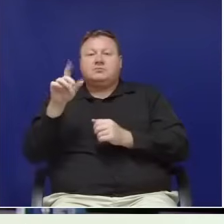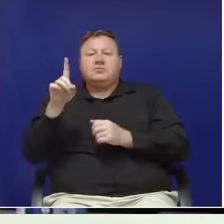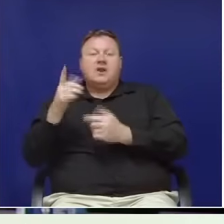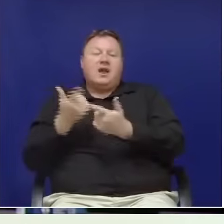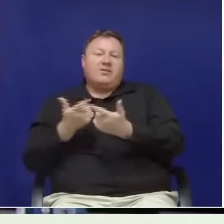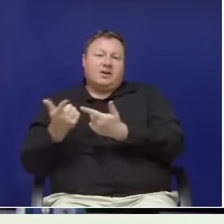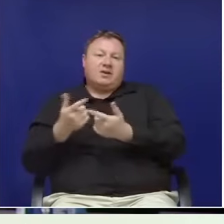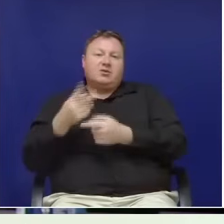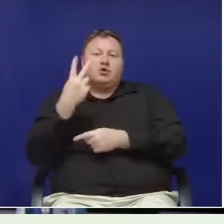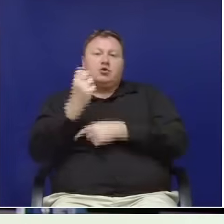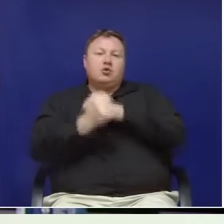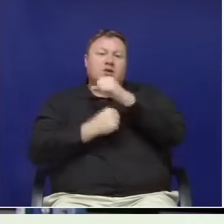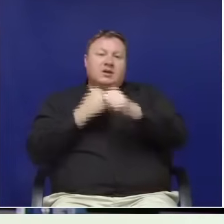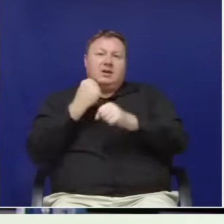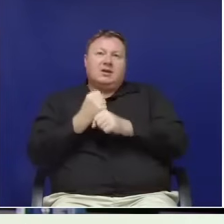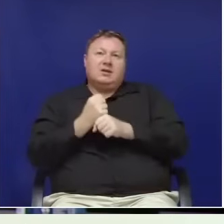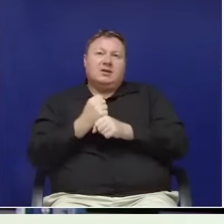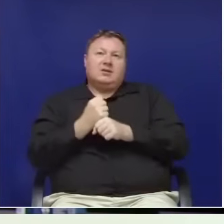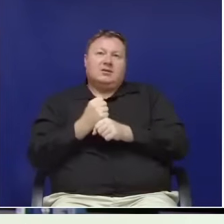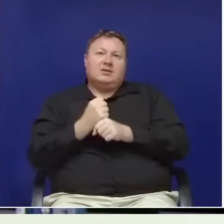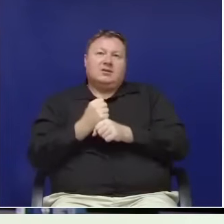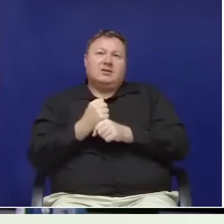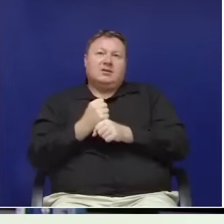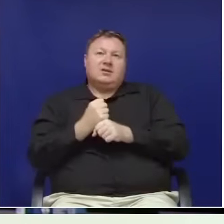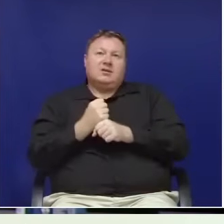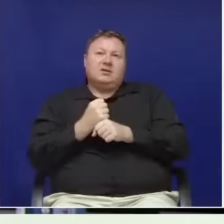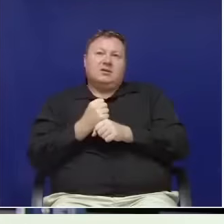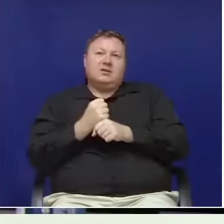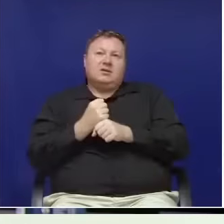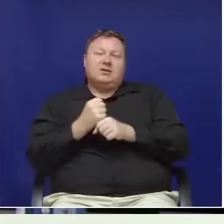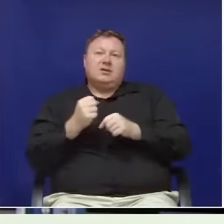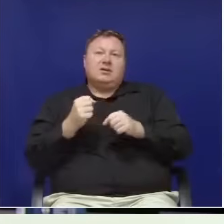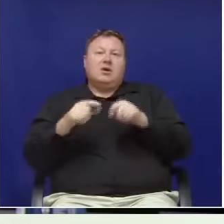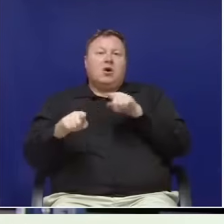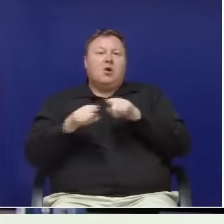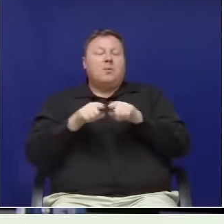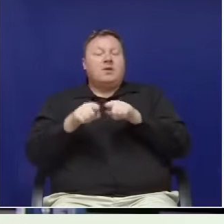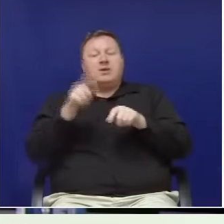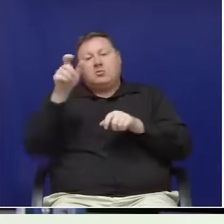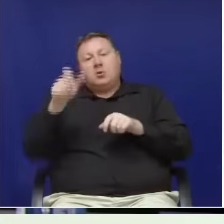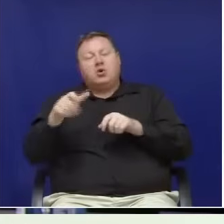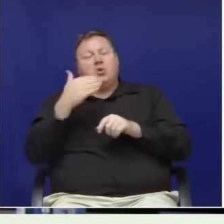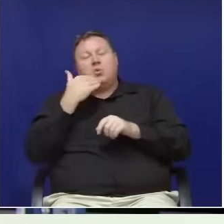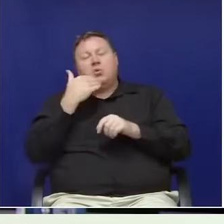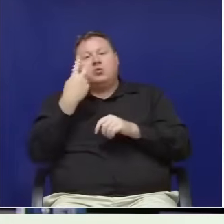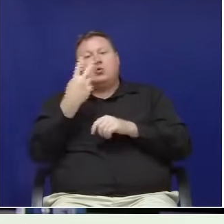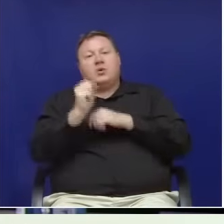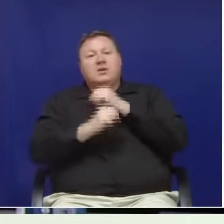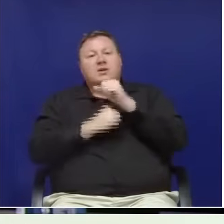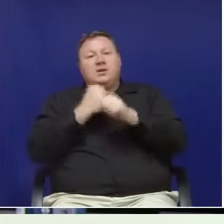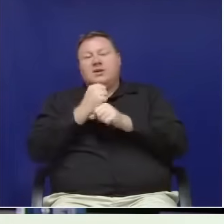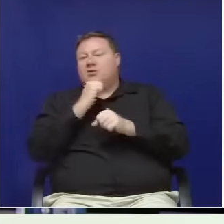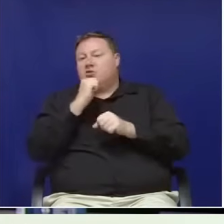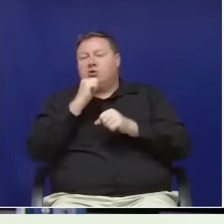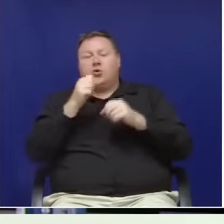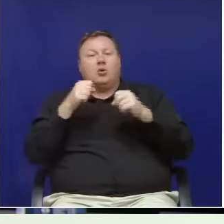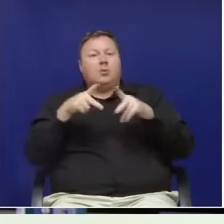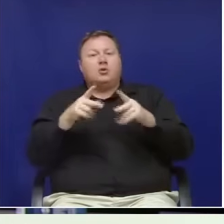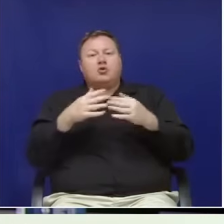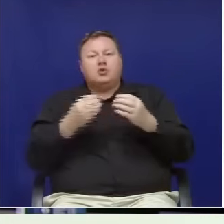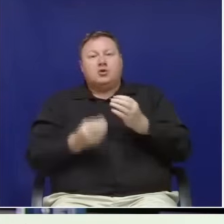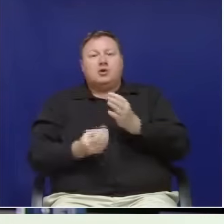years is given a brief to compete with somebody with 20 years. They don't have opportunity to grow, and therefore